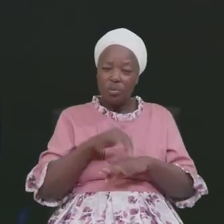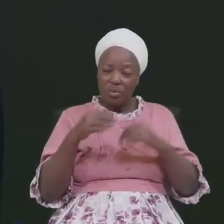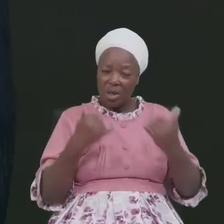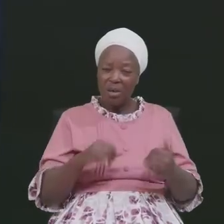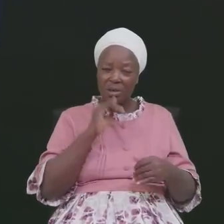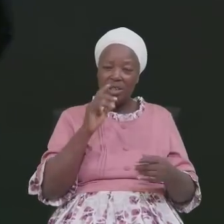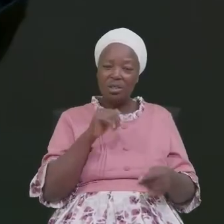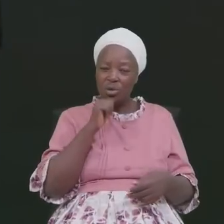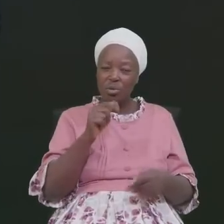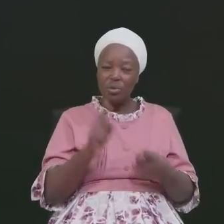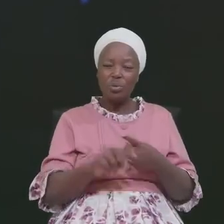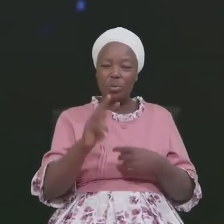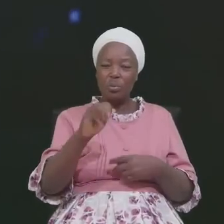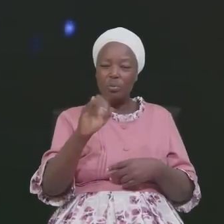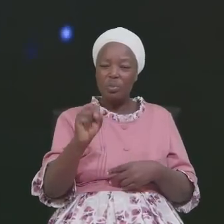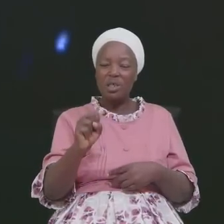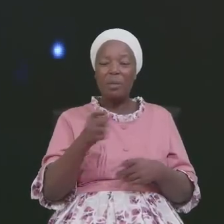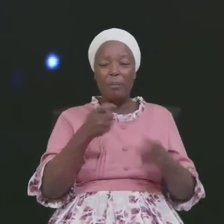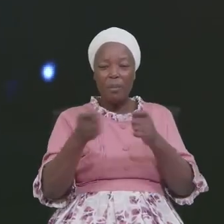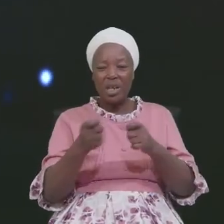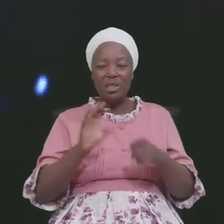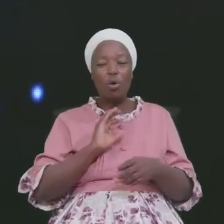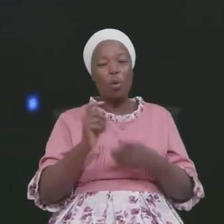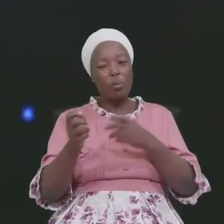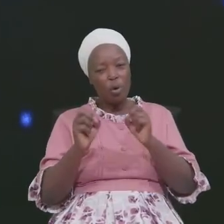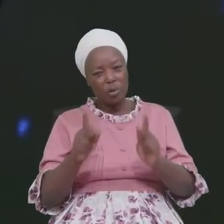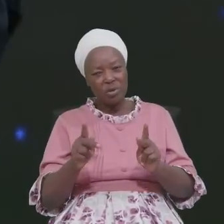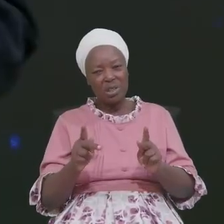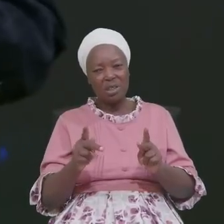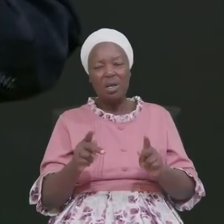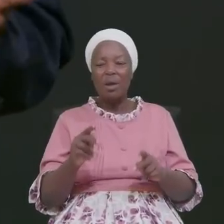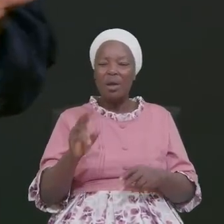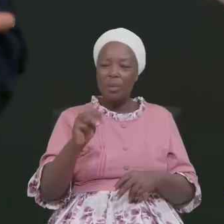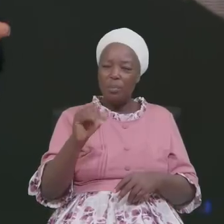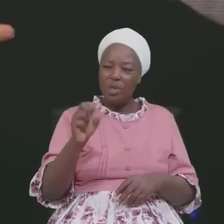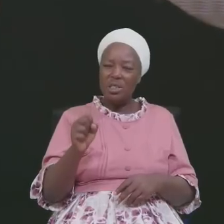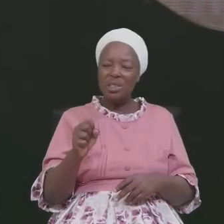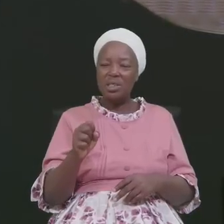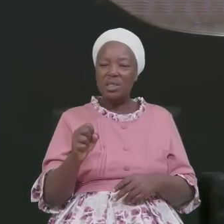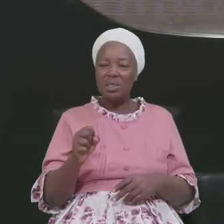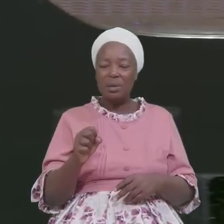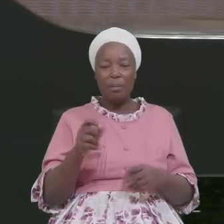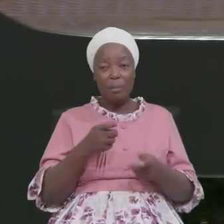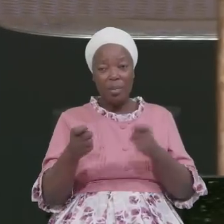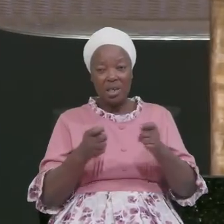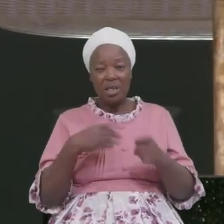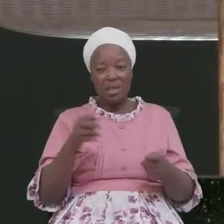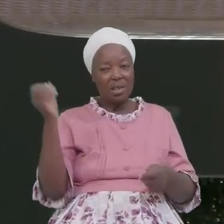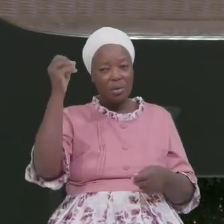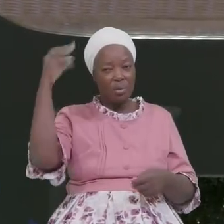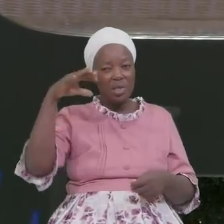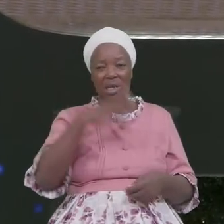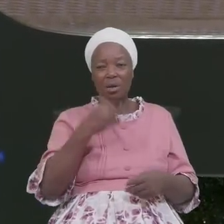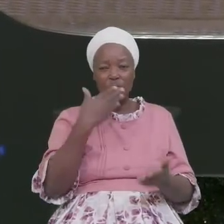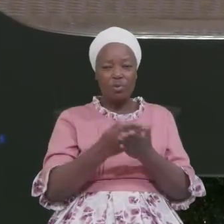opportunities, mismanage chances, mismanage the grace and the goodness of God. And